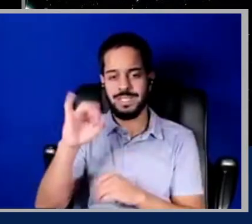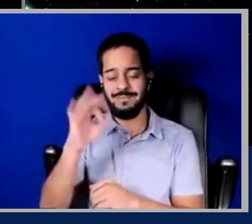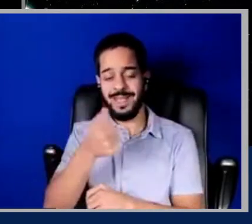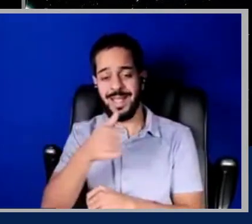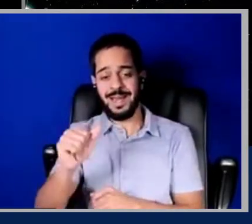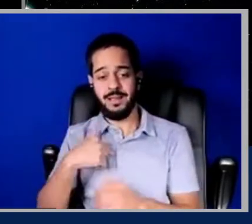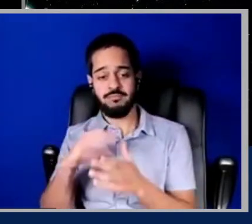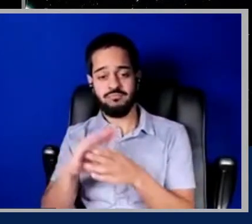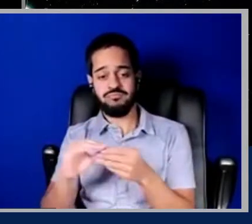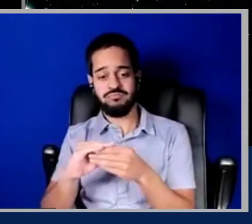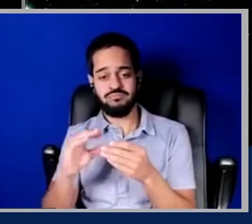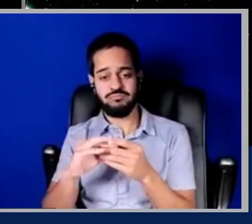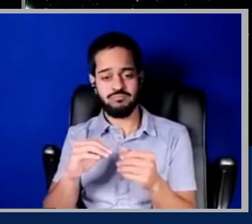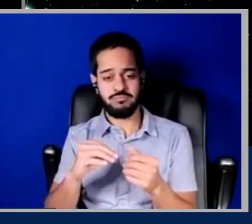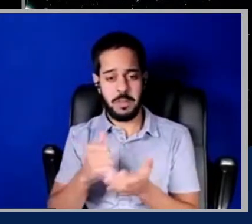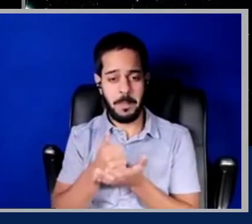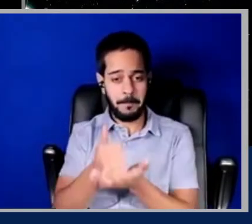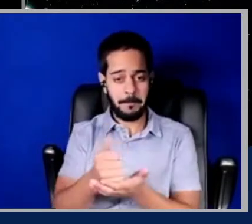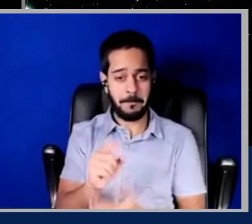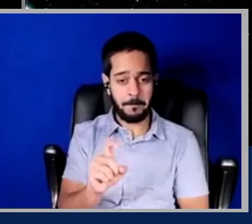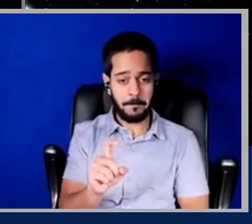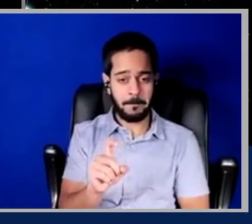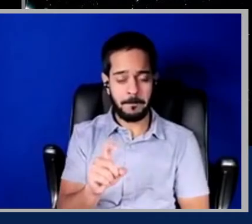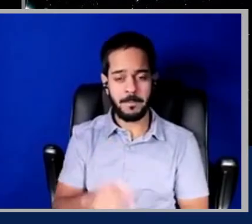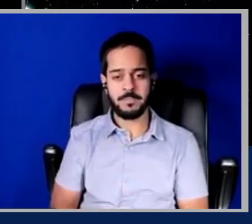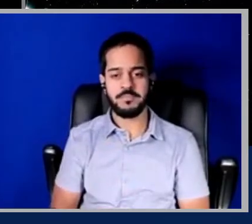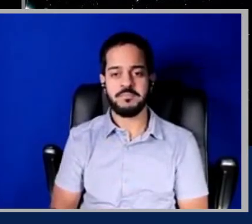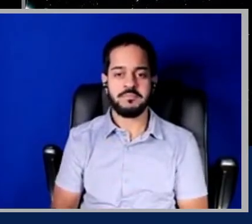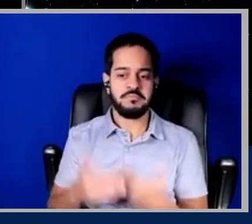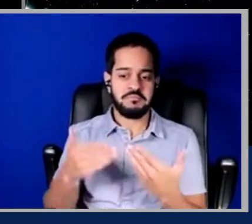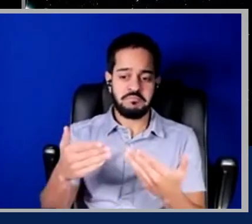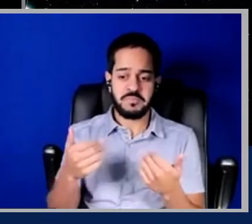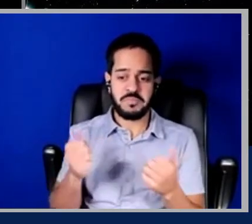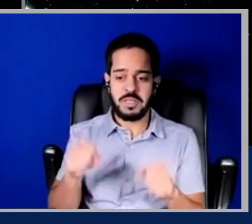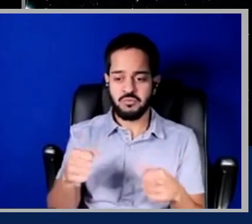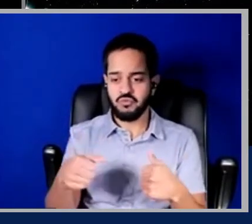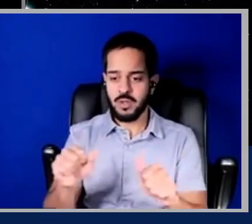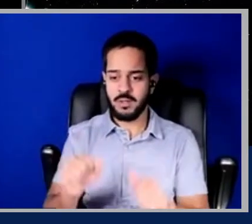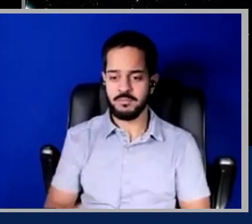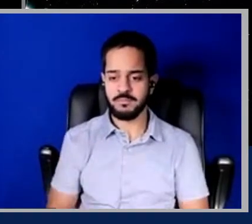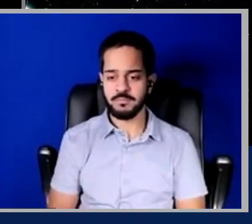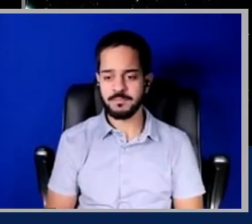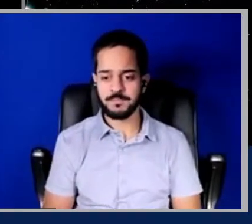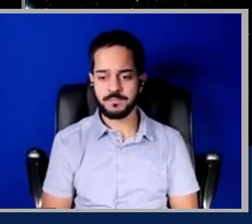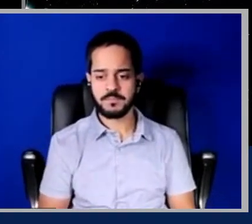come across to you a little differently. So we want to try that. We'll get it playing one more time here. Let's see.